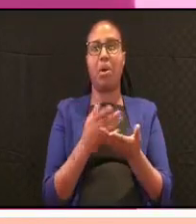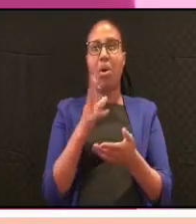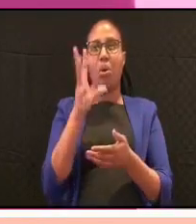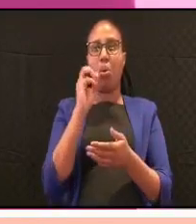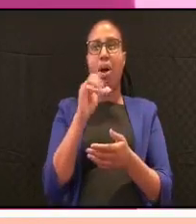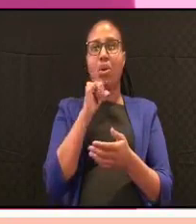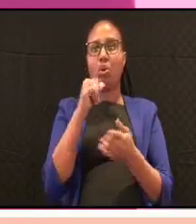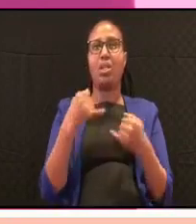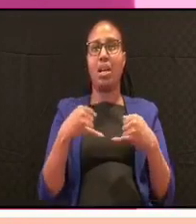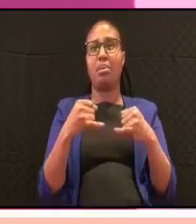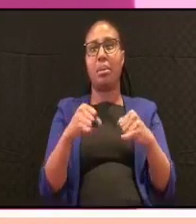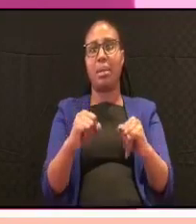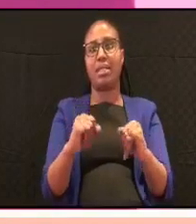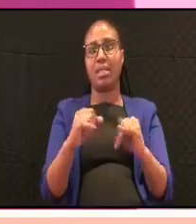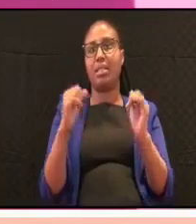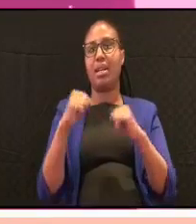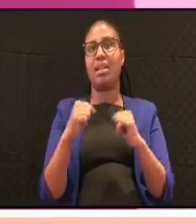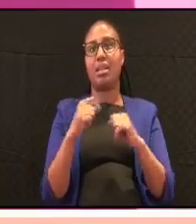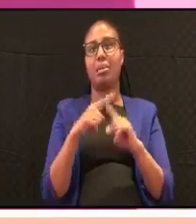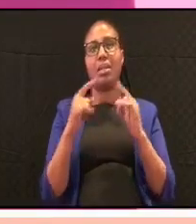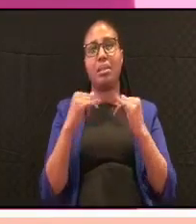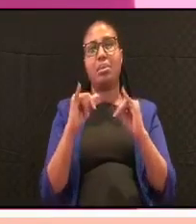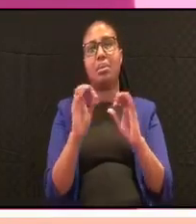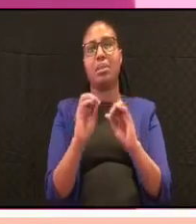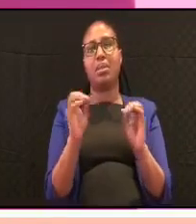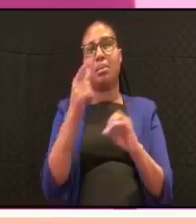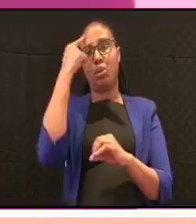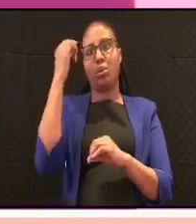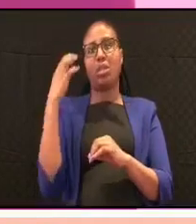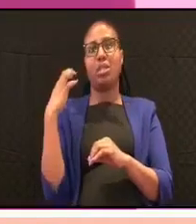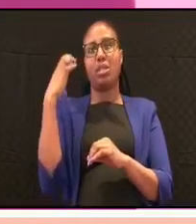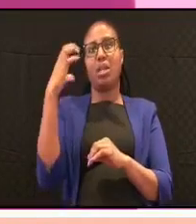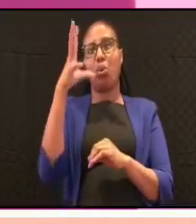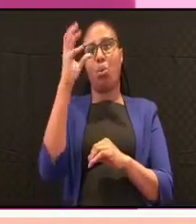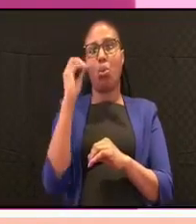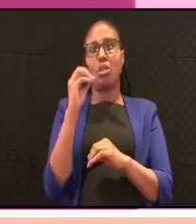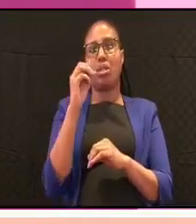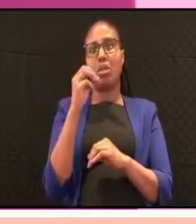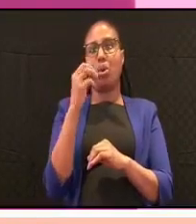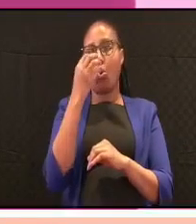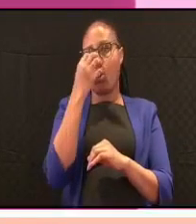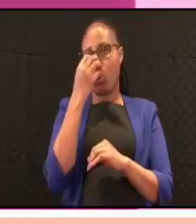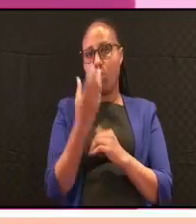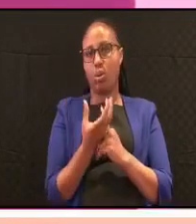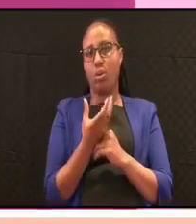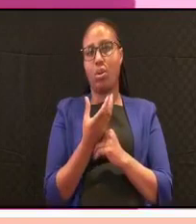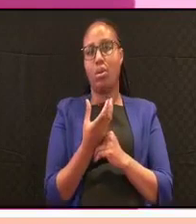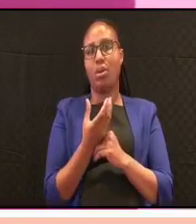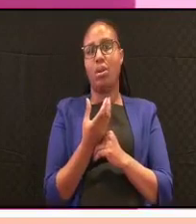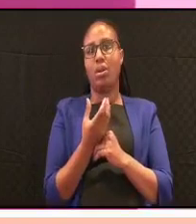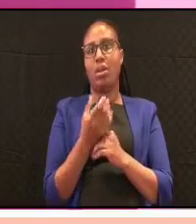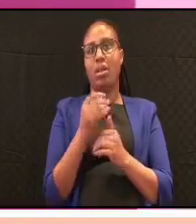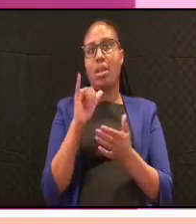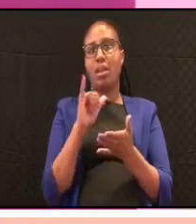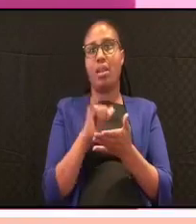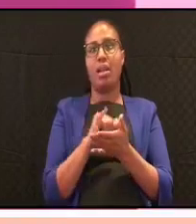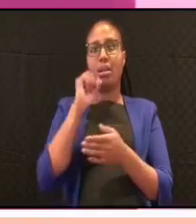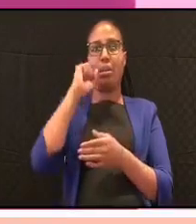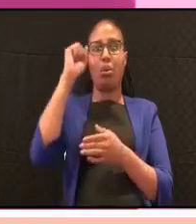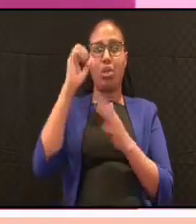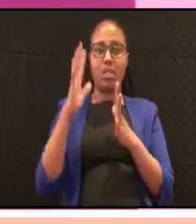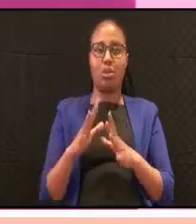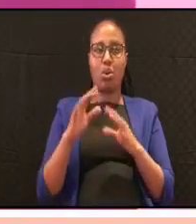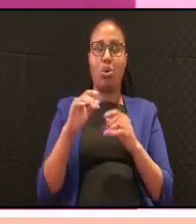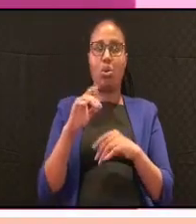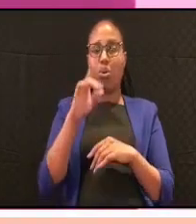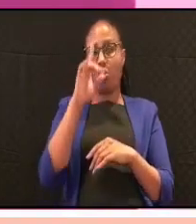not implemented because the chair was William Ruto. That nonsensical politics have